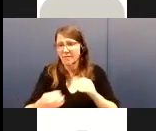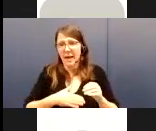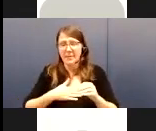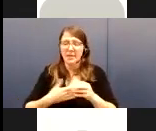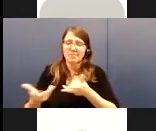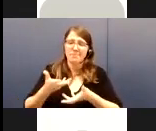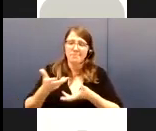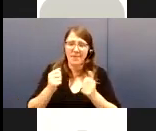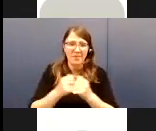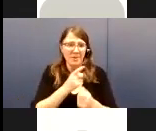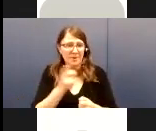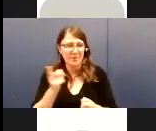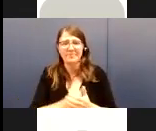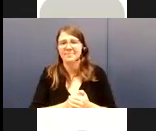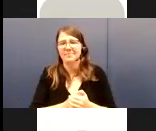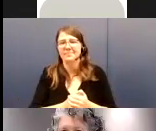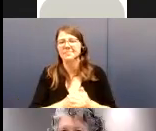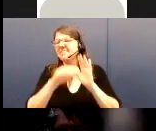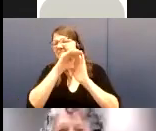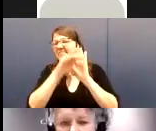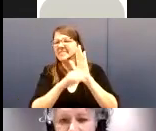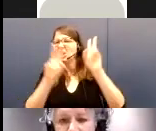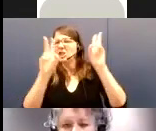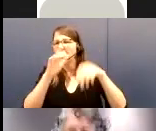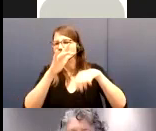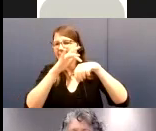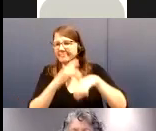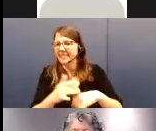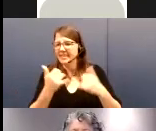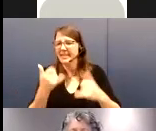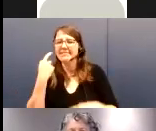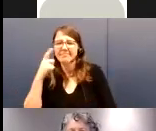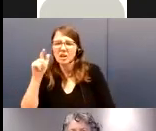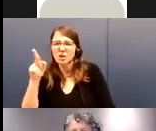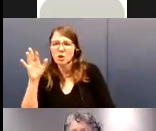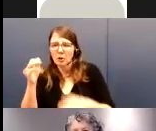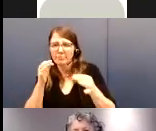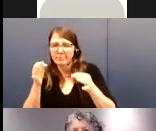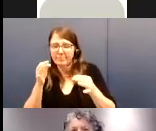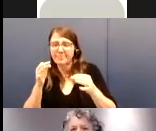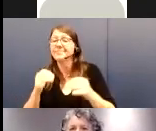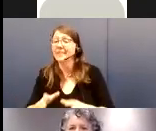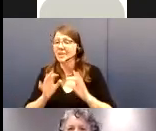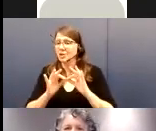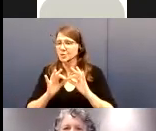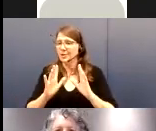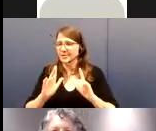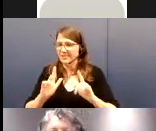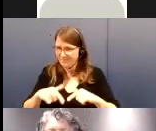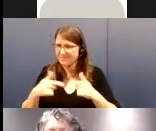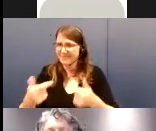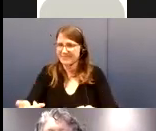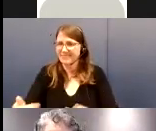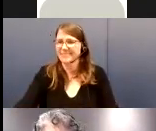went through. So I won't do that again for you. But what is elder mediation? So really, we know the name is